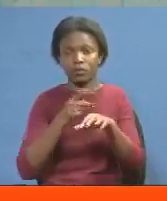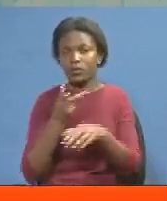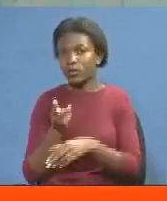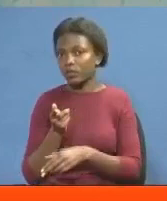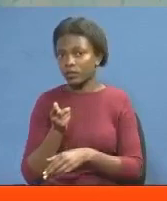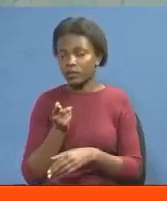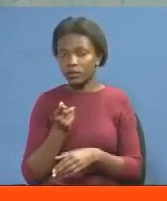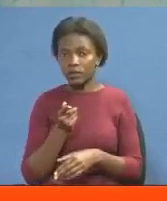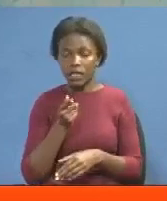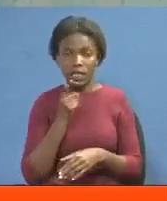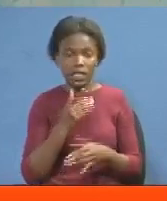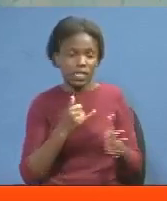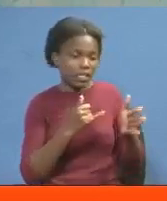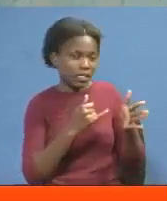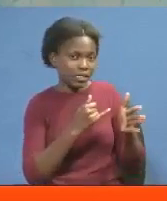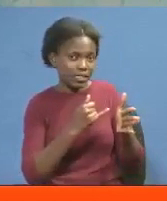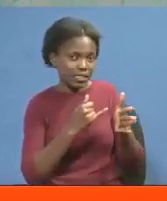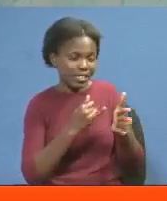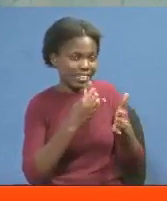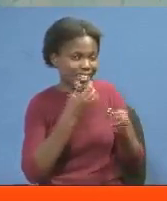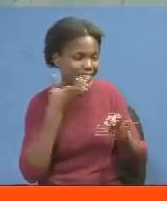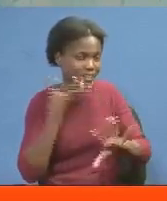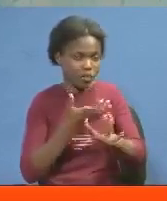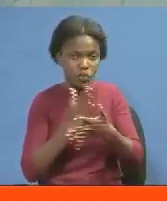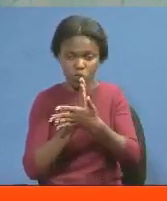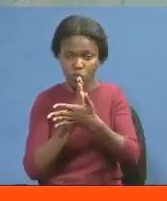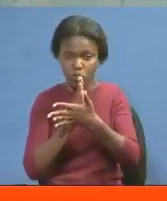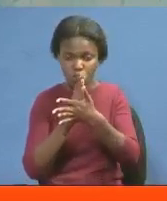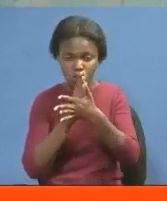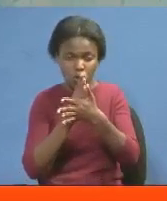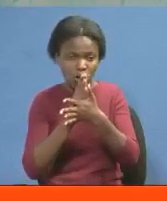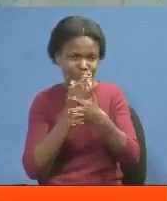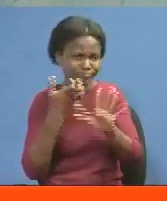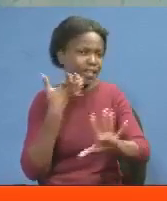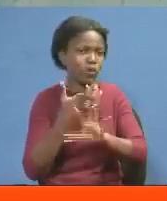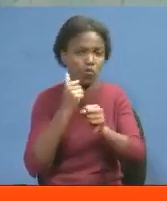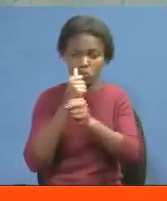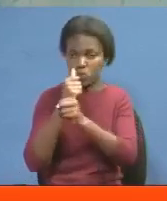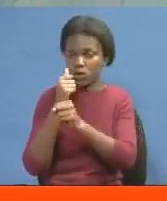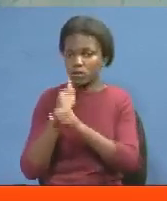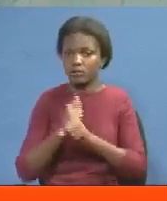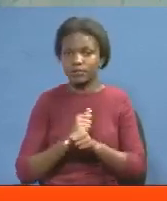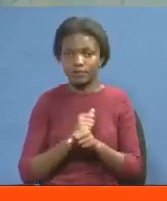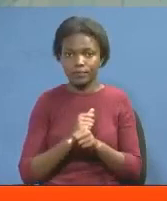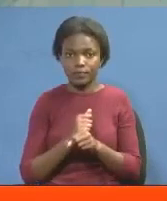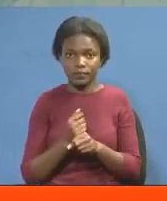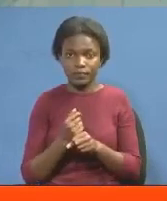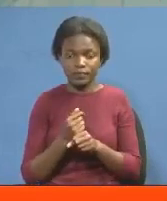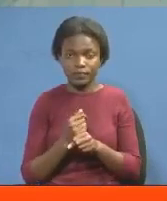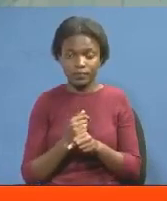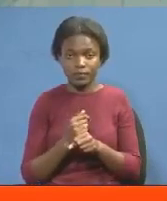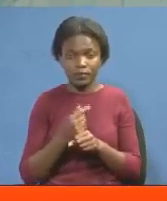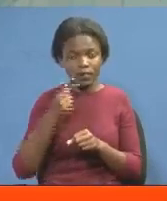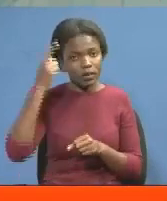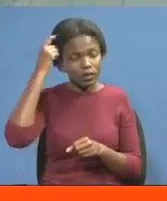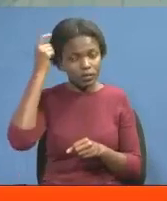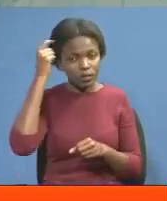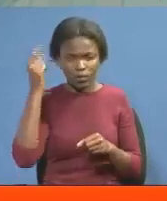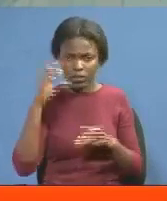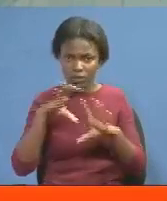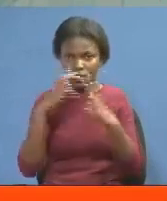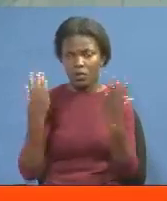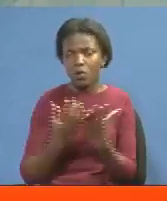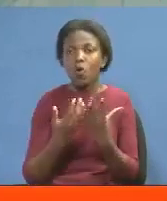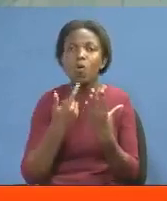the most industrious, most resourceful people in the continent of Africa. Mm-hmm. Let's just zero into the Somali community. Who doesn't know